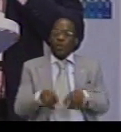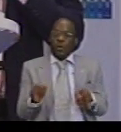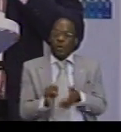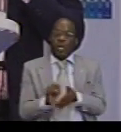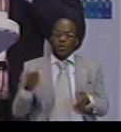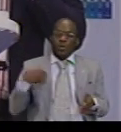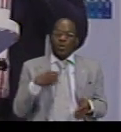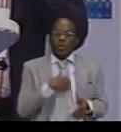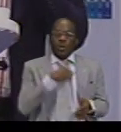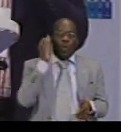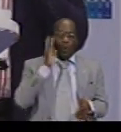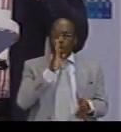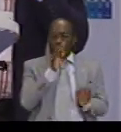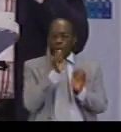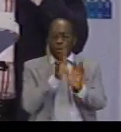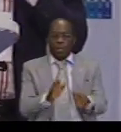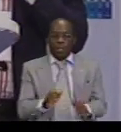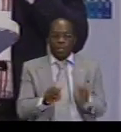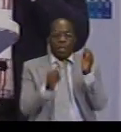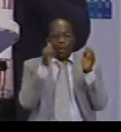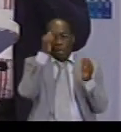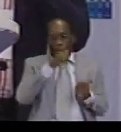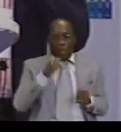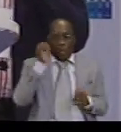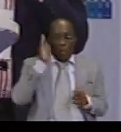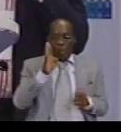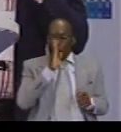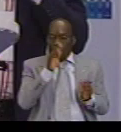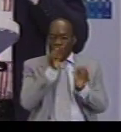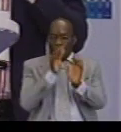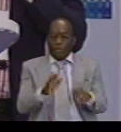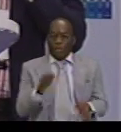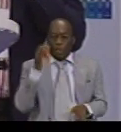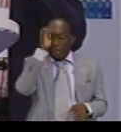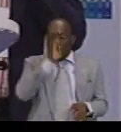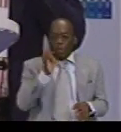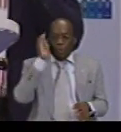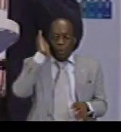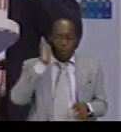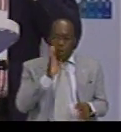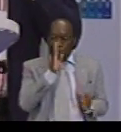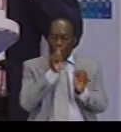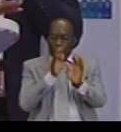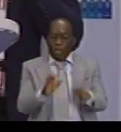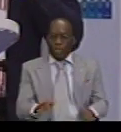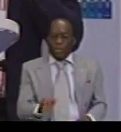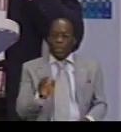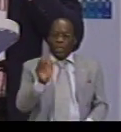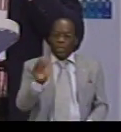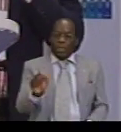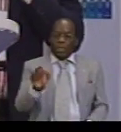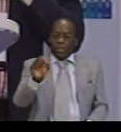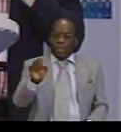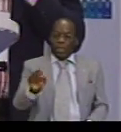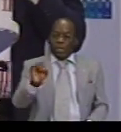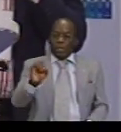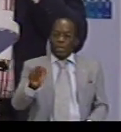blessed. Europe will be blessed. Asia will be blessed. Australia will be blessed. Everywhere in the